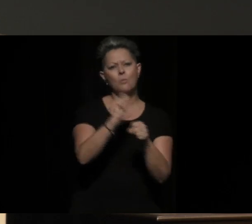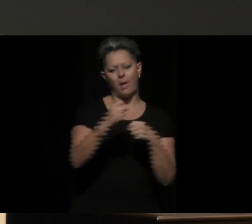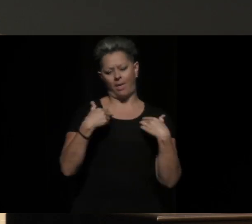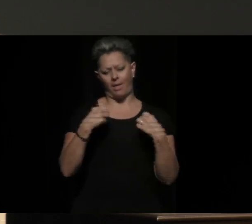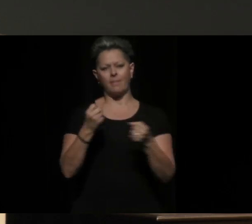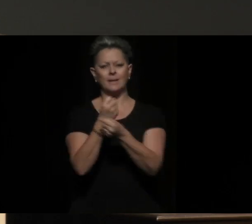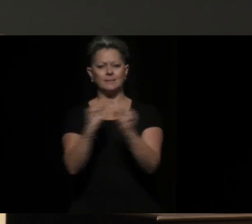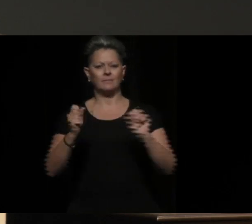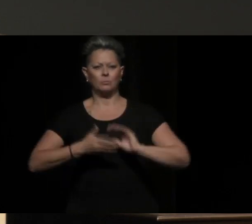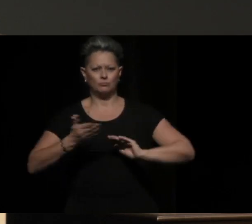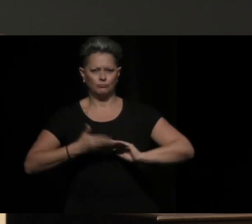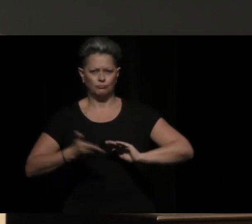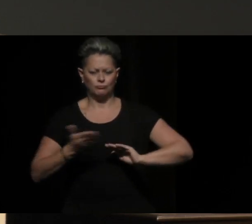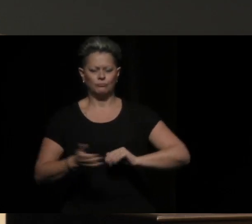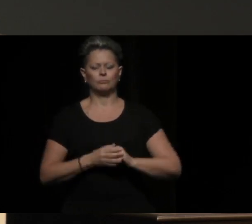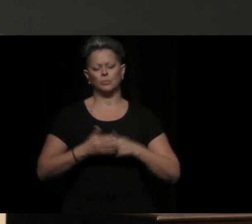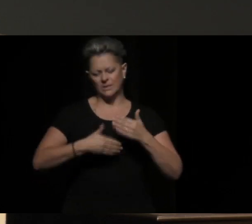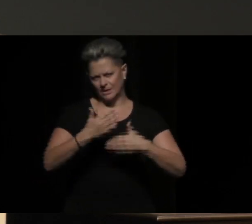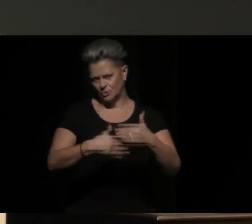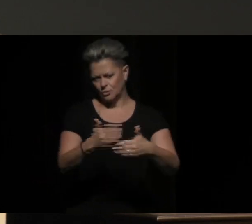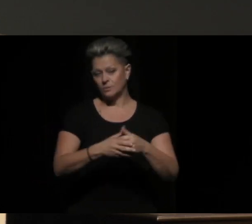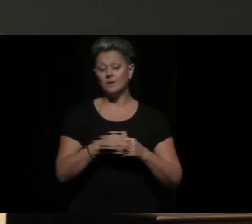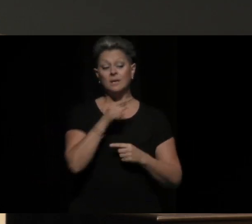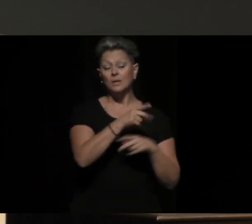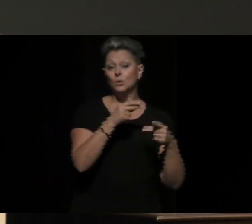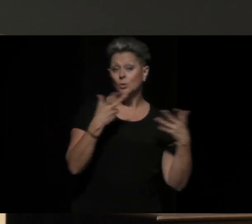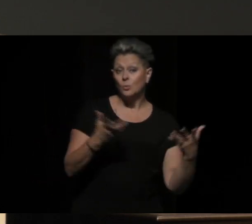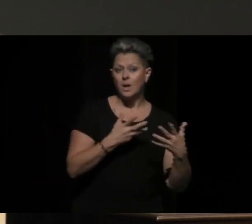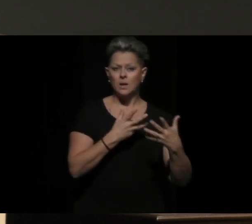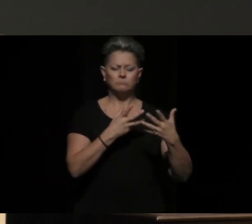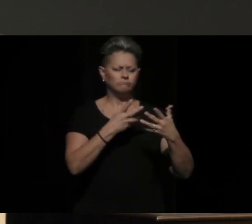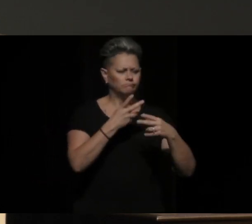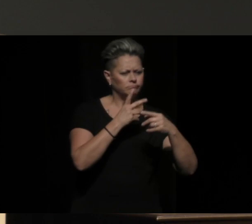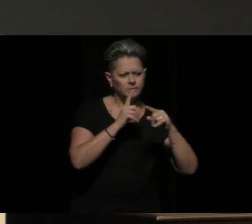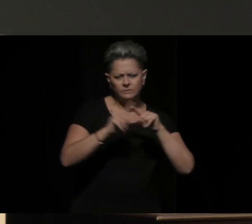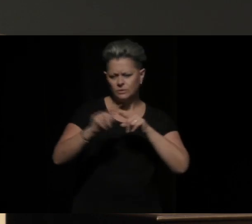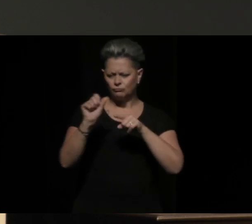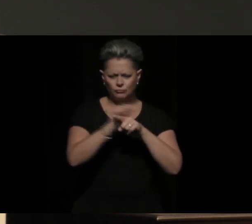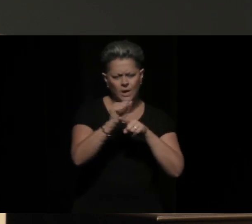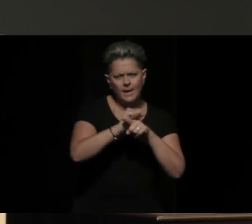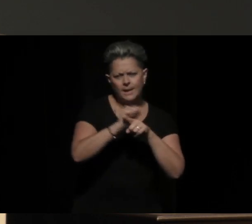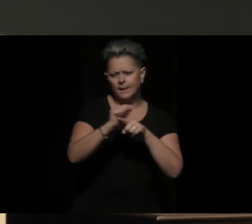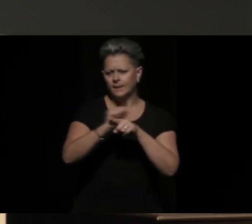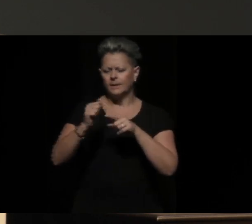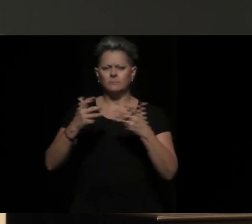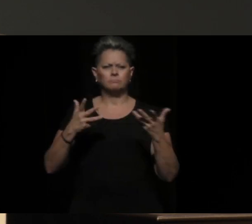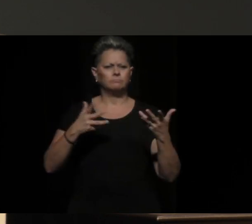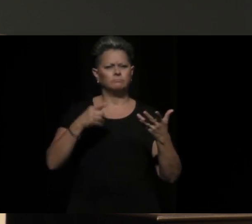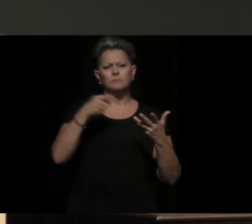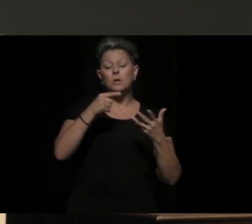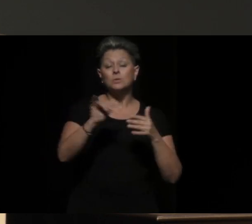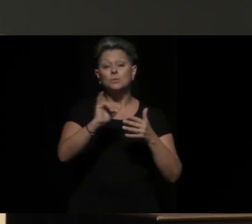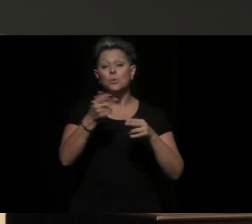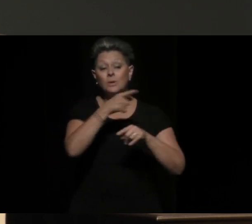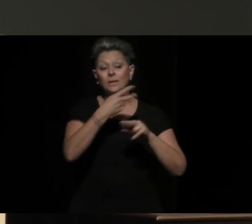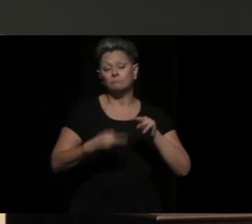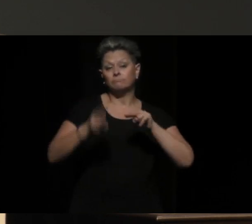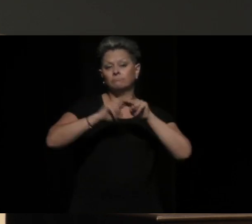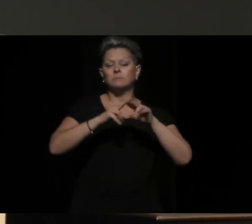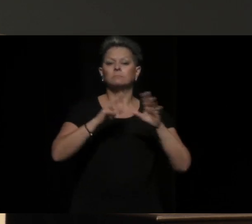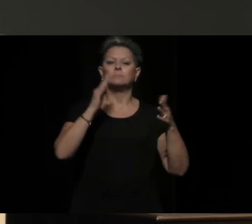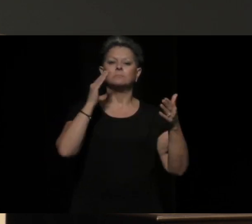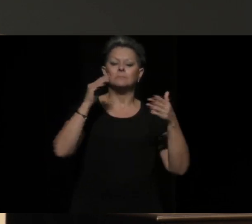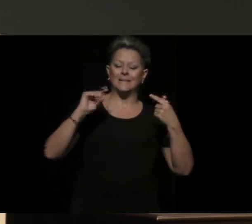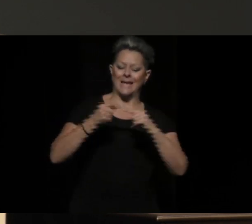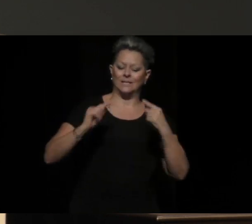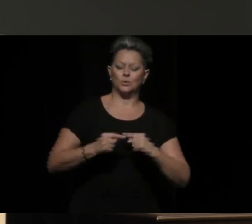Mr. Legge's work has resulted in positive trends in injury reduction and increased hazard awareness, due in large